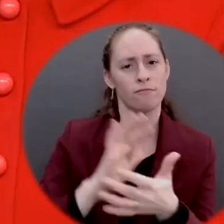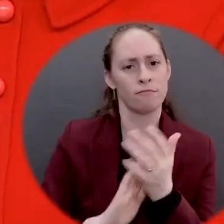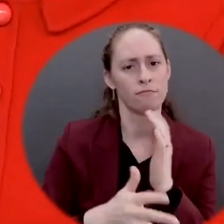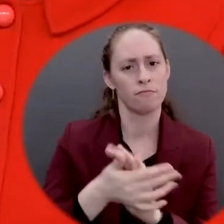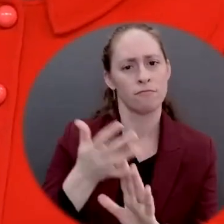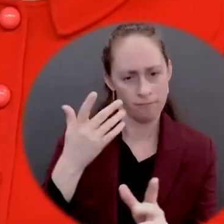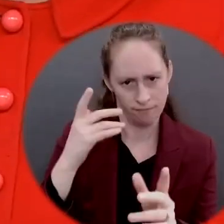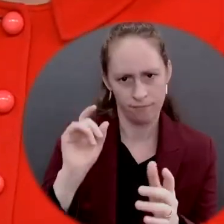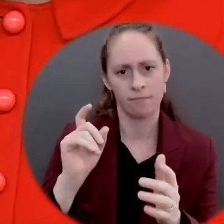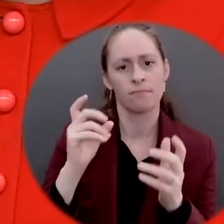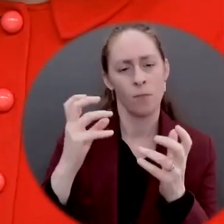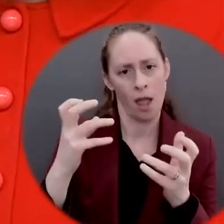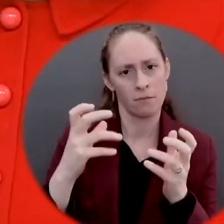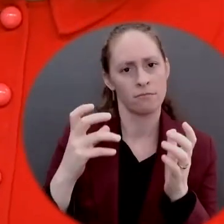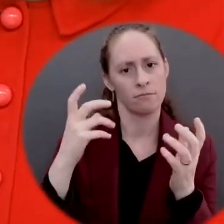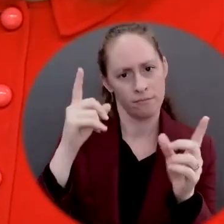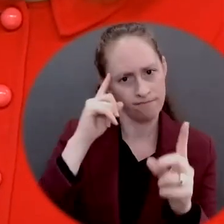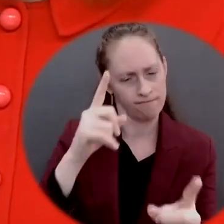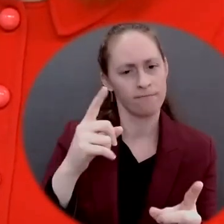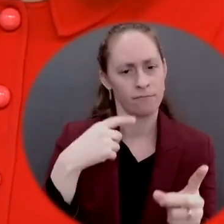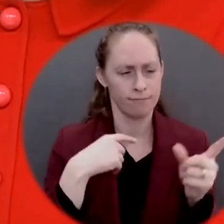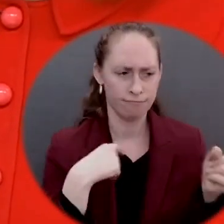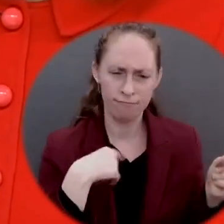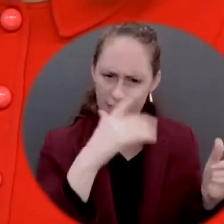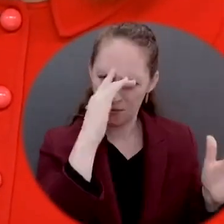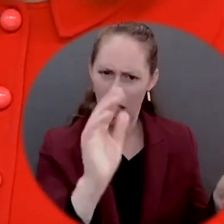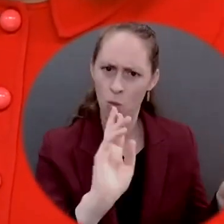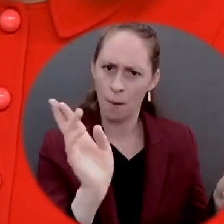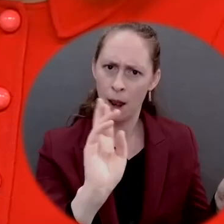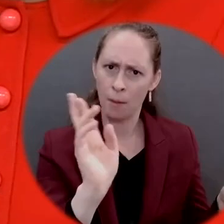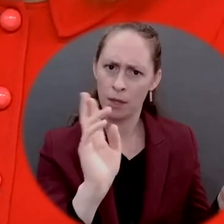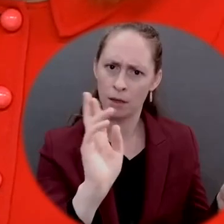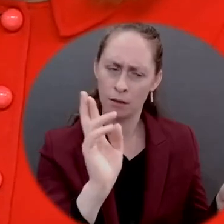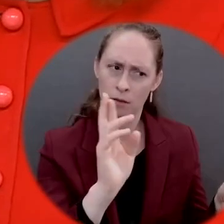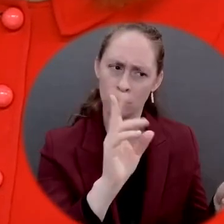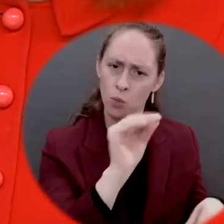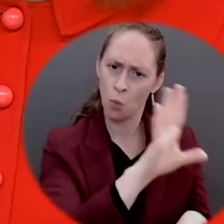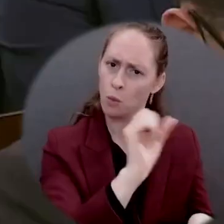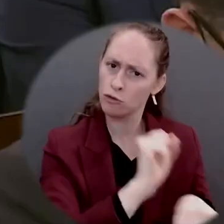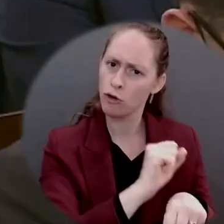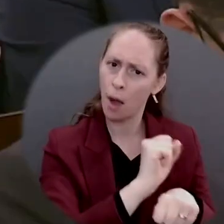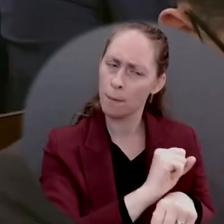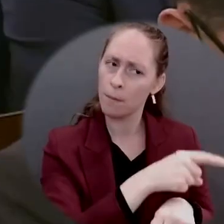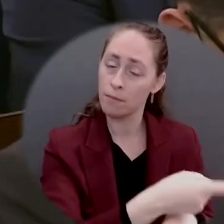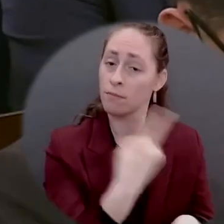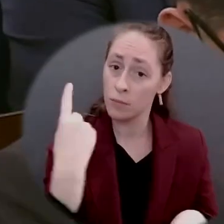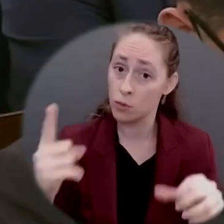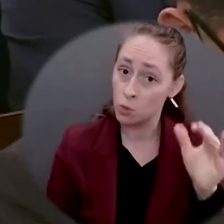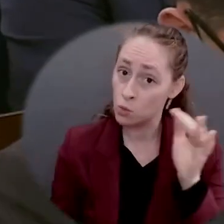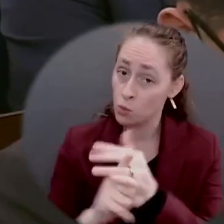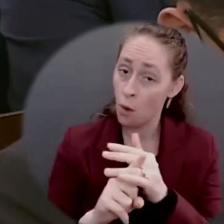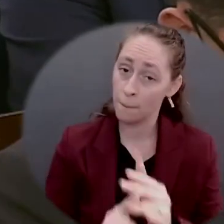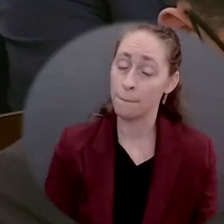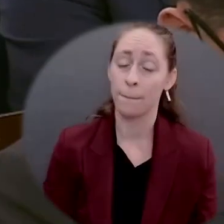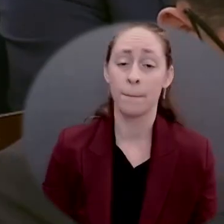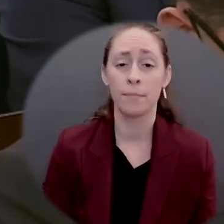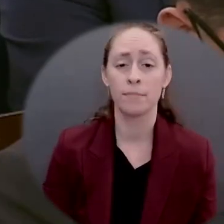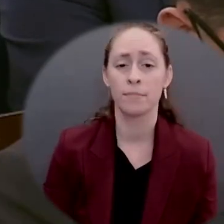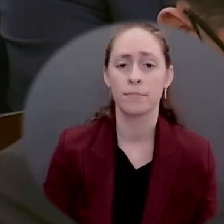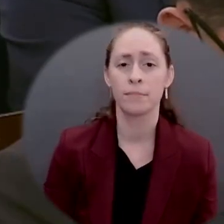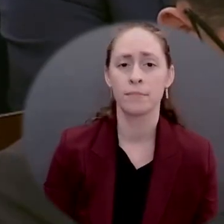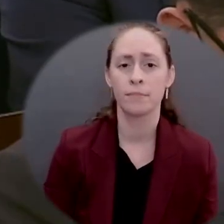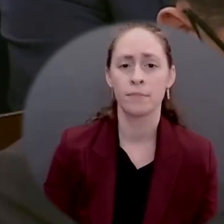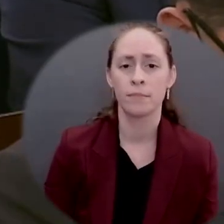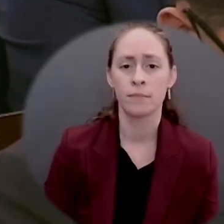believe Republicans need to do their jobs and show up to vote for these nominees. You've spoken about the urgency with inflation and other issues facing the